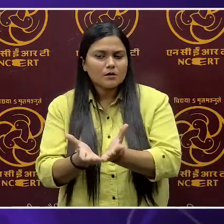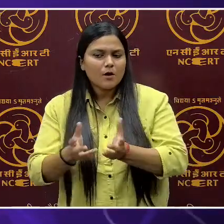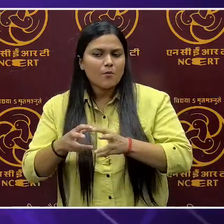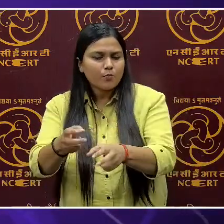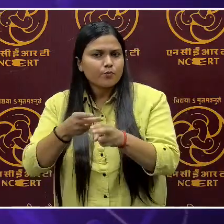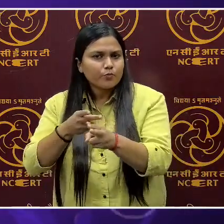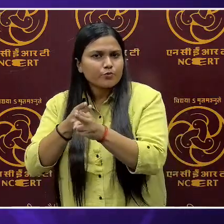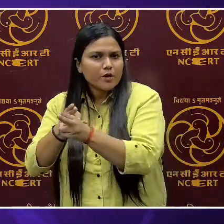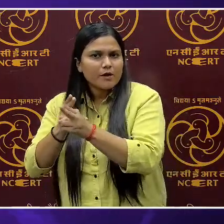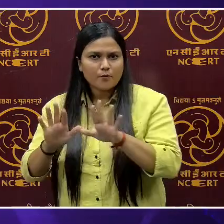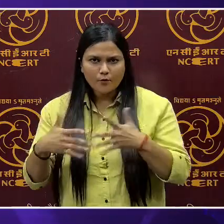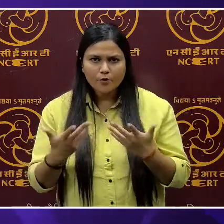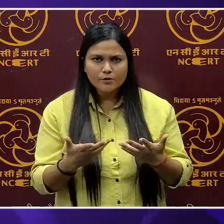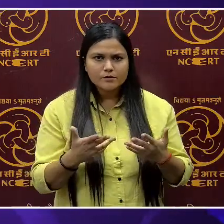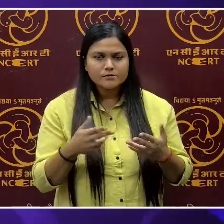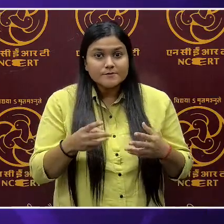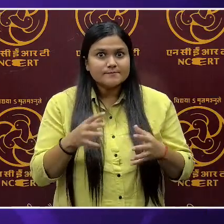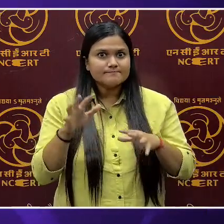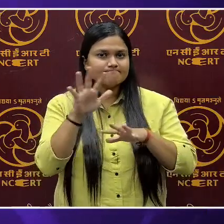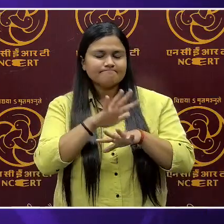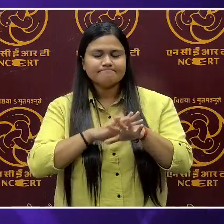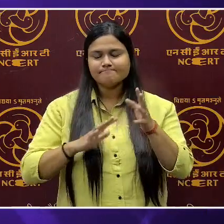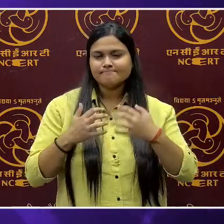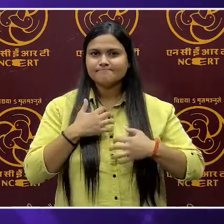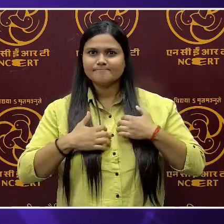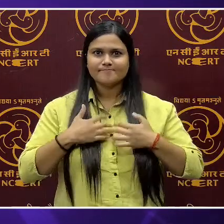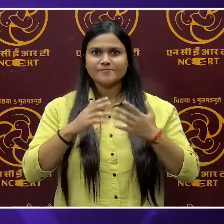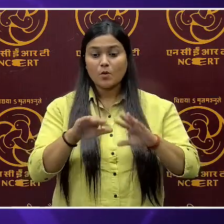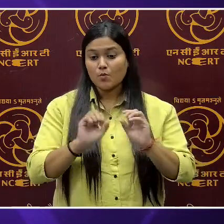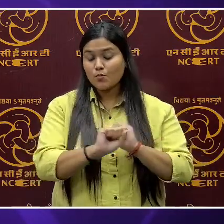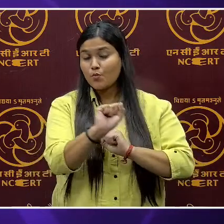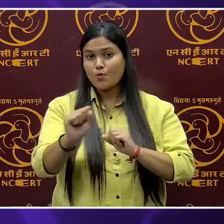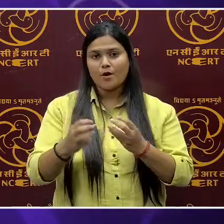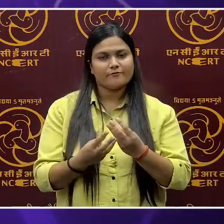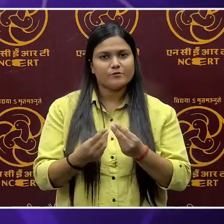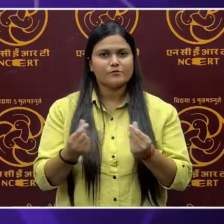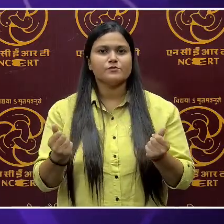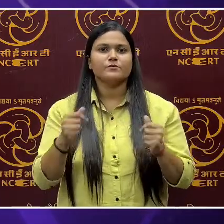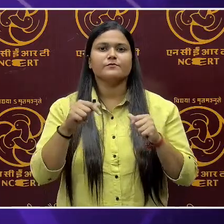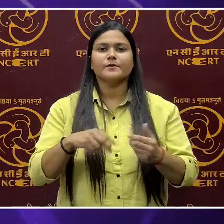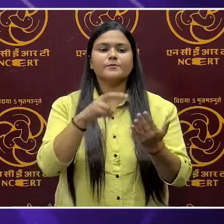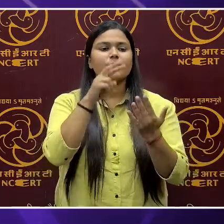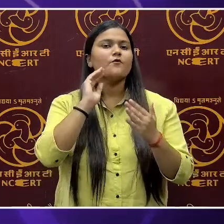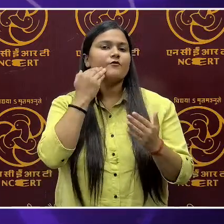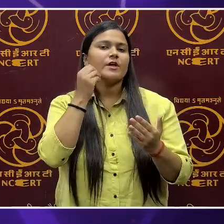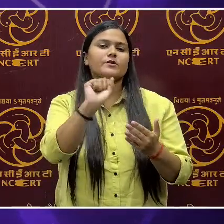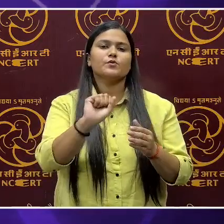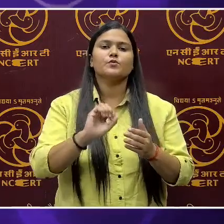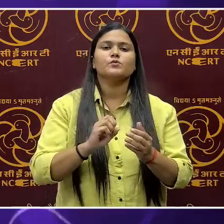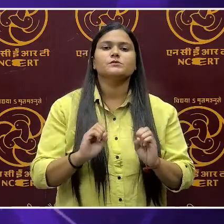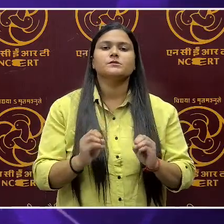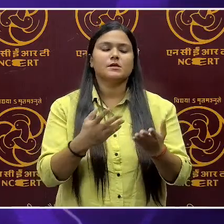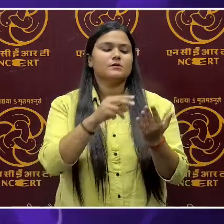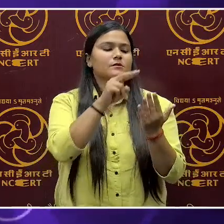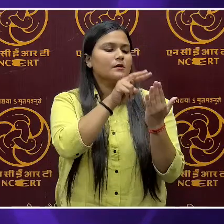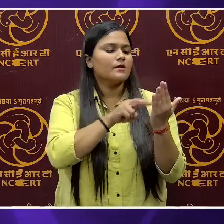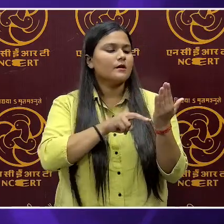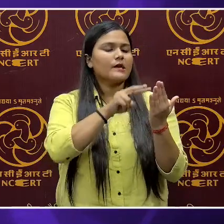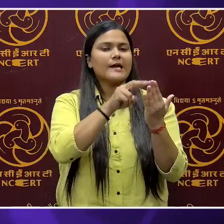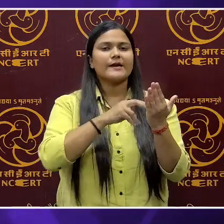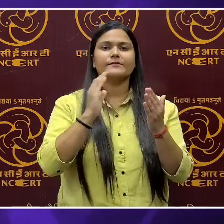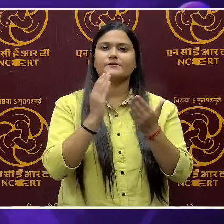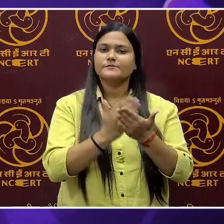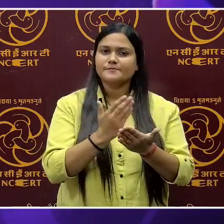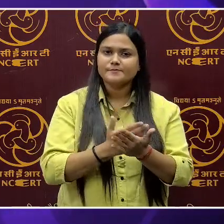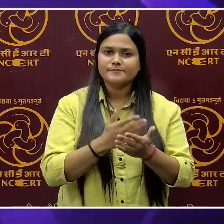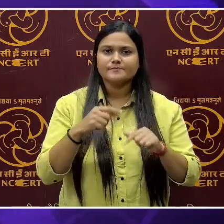something else? Now that is a mystery that would be solved when we start reading the lesson. Now Tanvi, as you can see that I